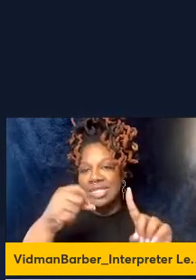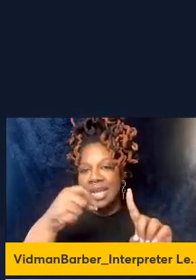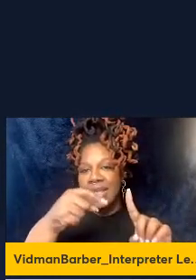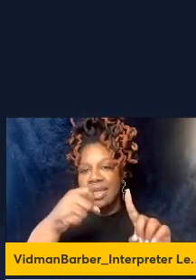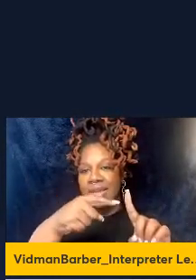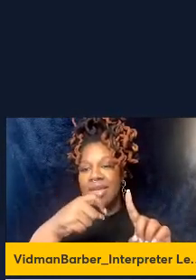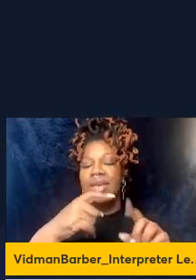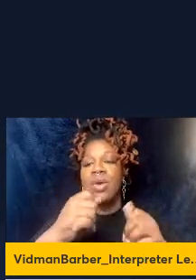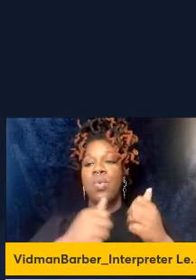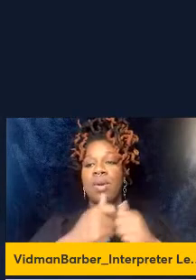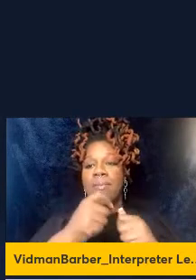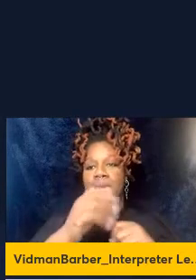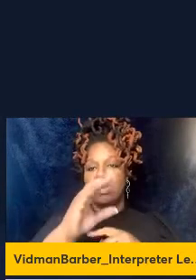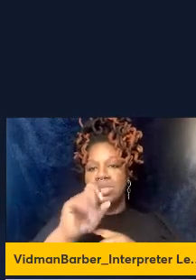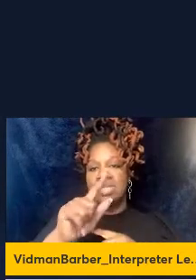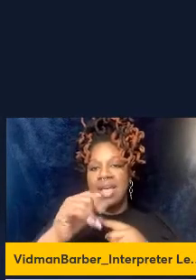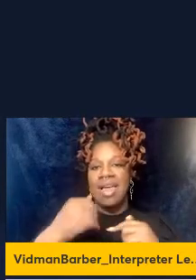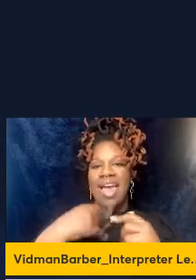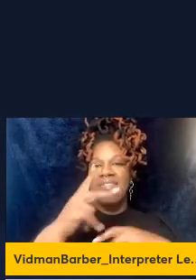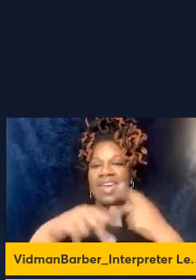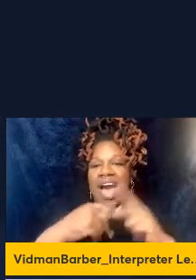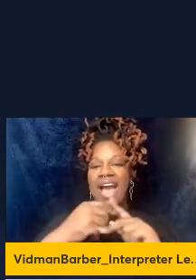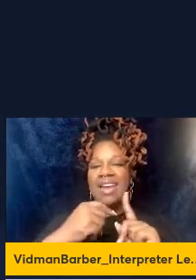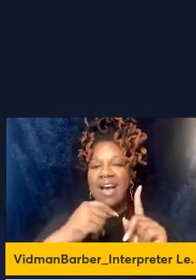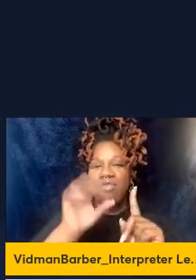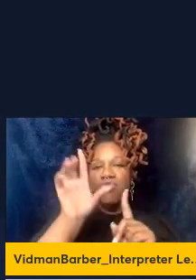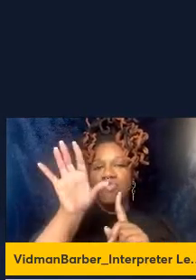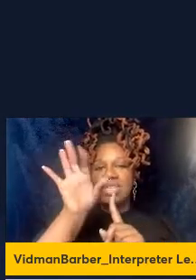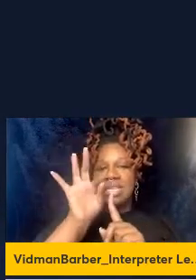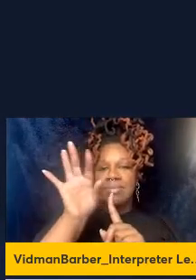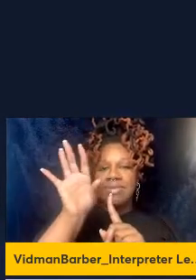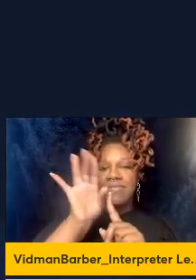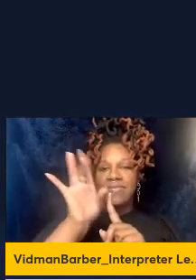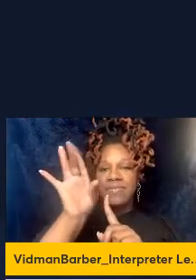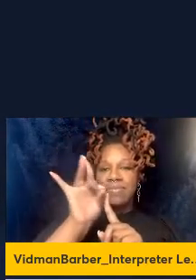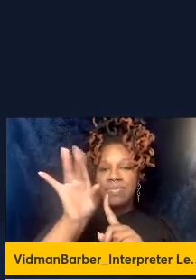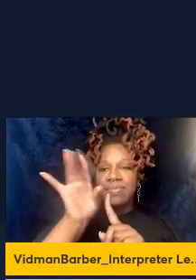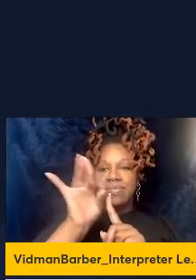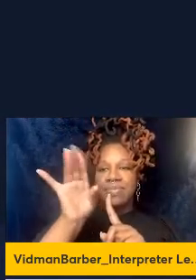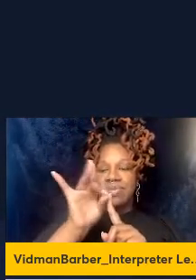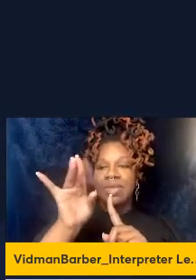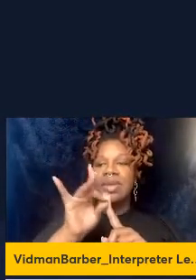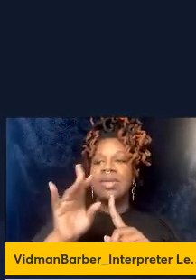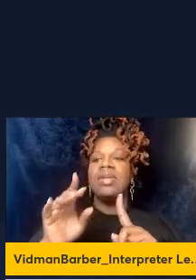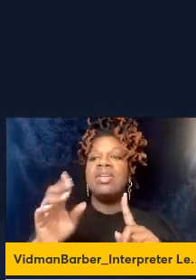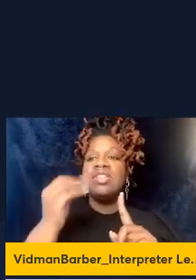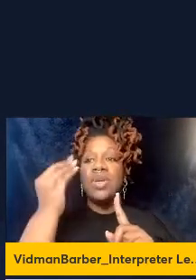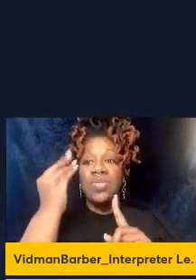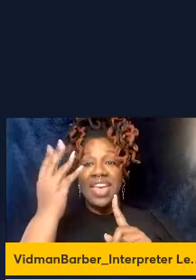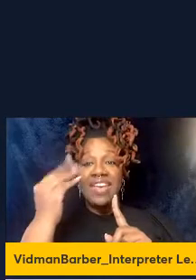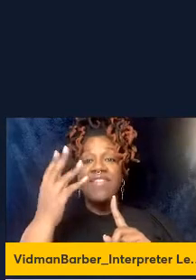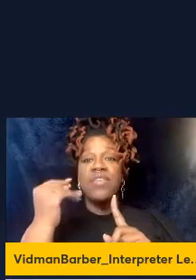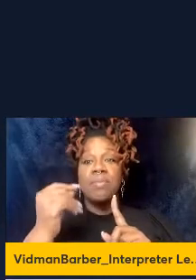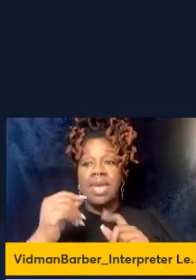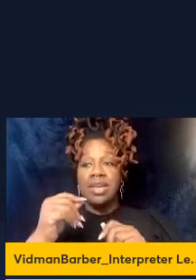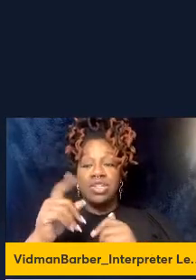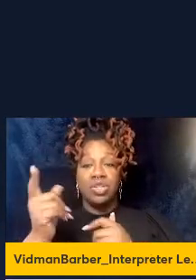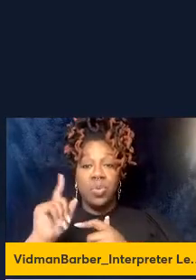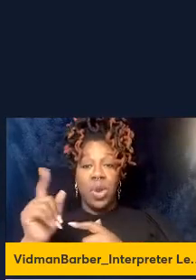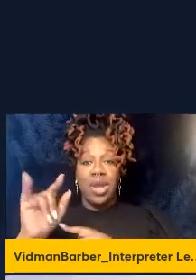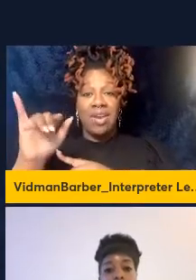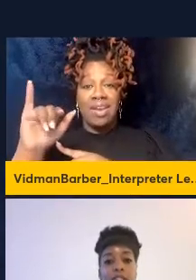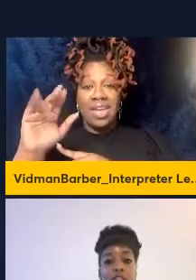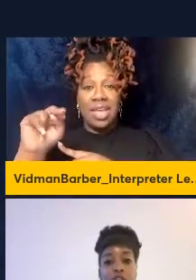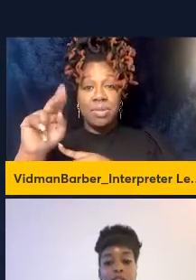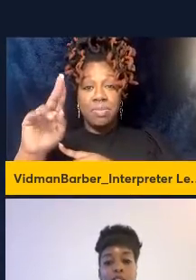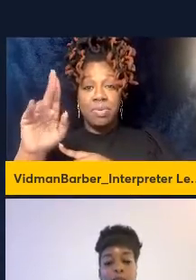cells have some sorts of receptors for various ligands. And so the information is input at this level where